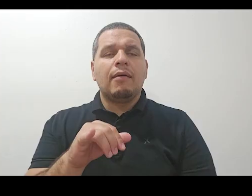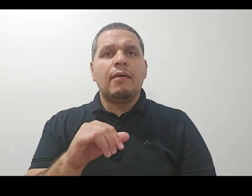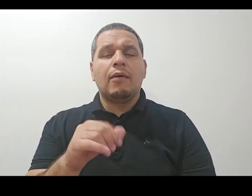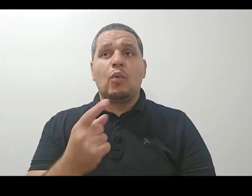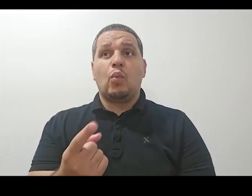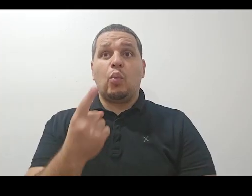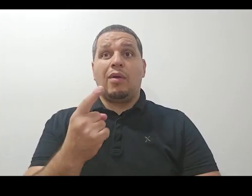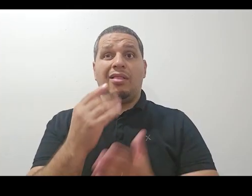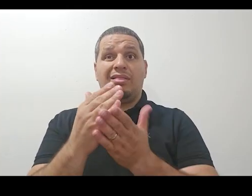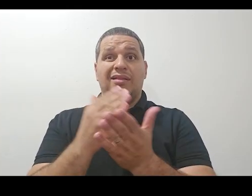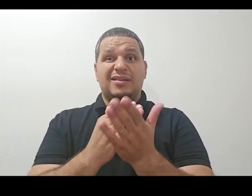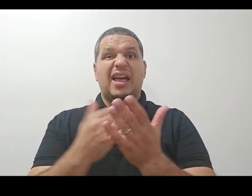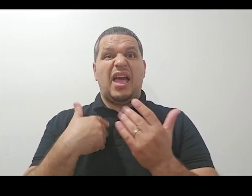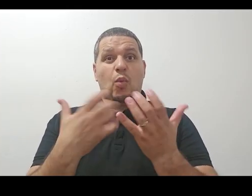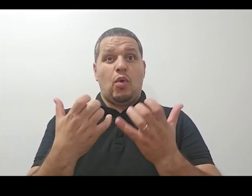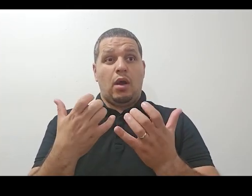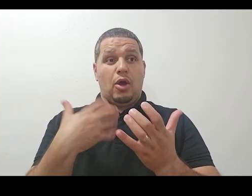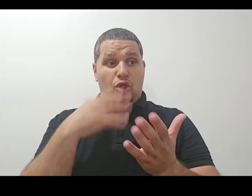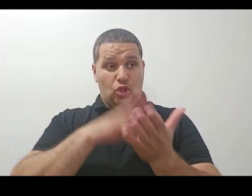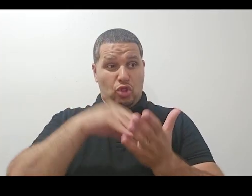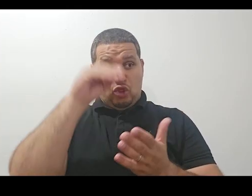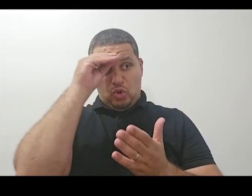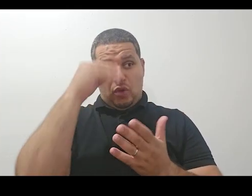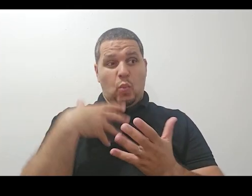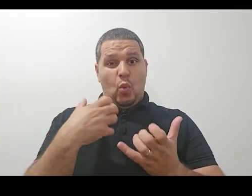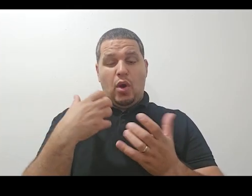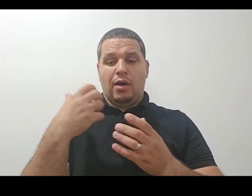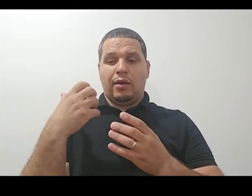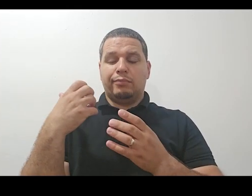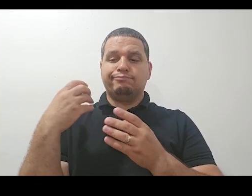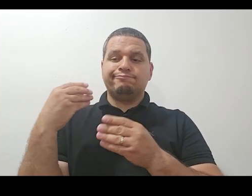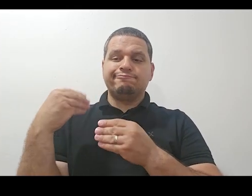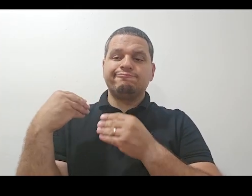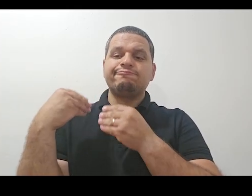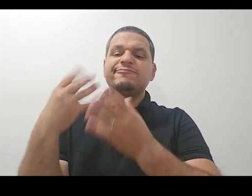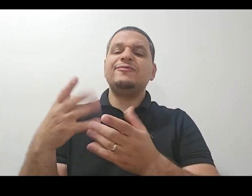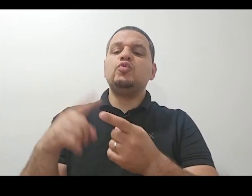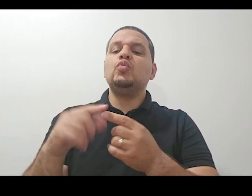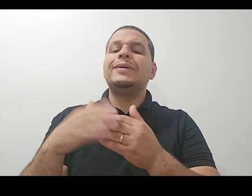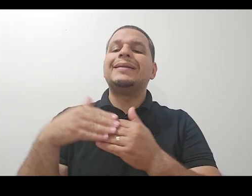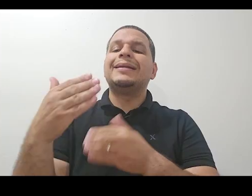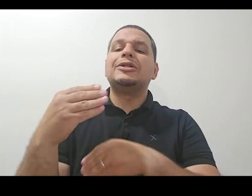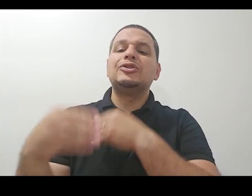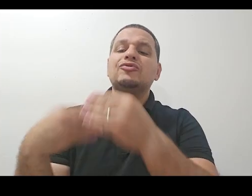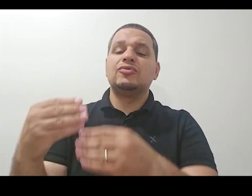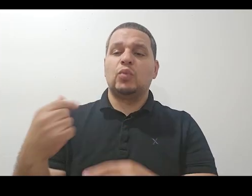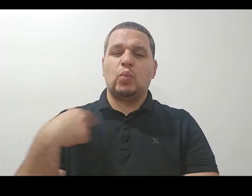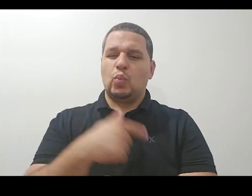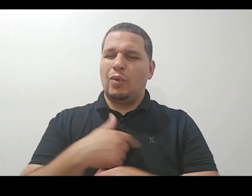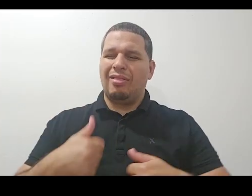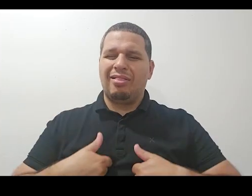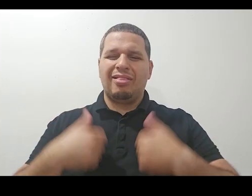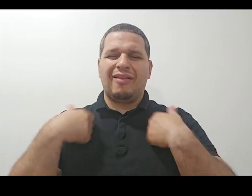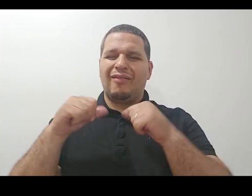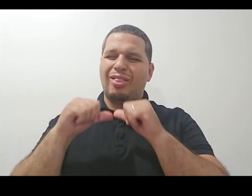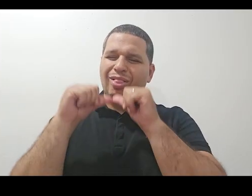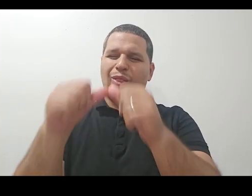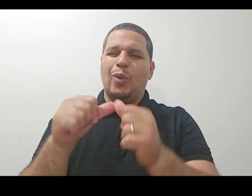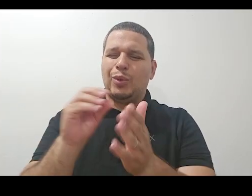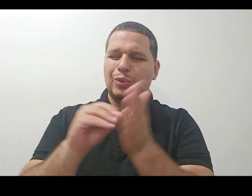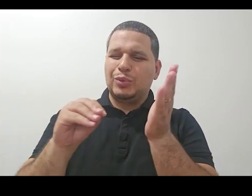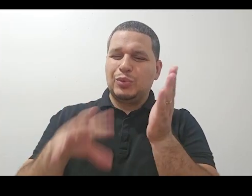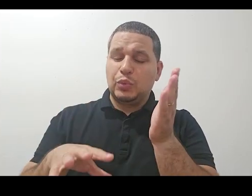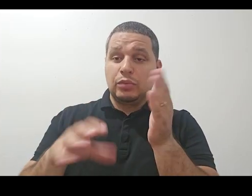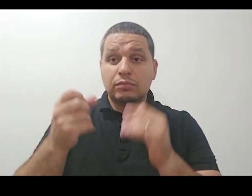one lesson I'd like to pass from one generation to the next would be that we're lifelong students and we're